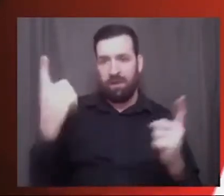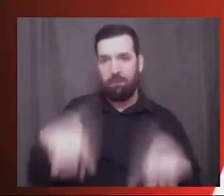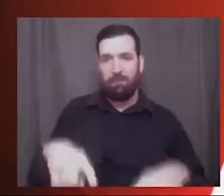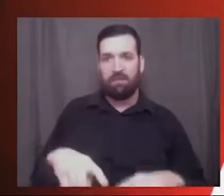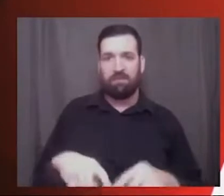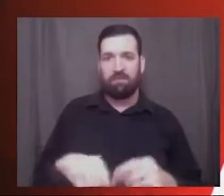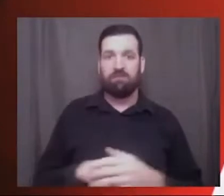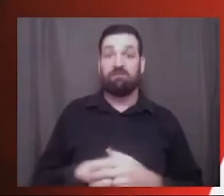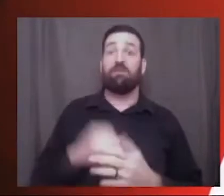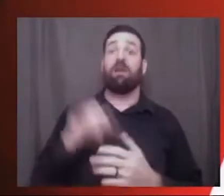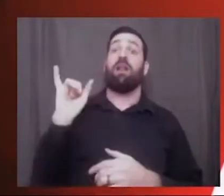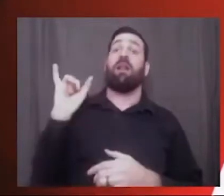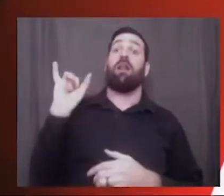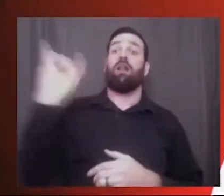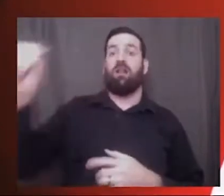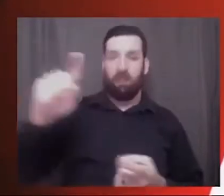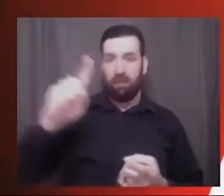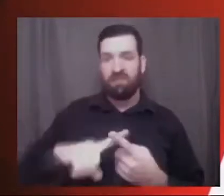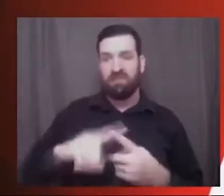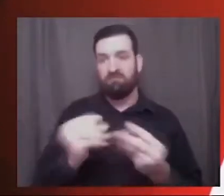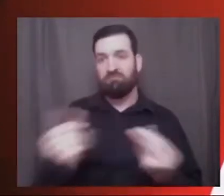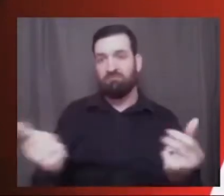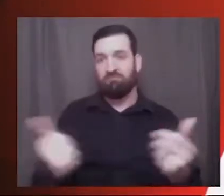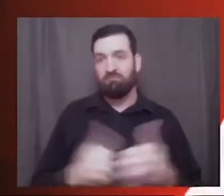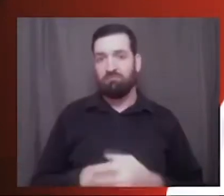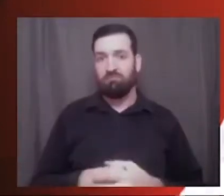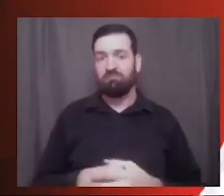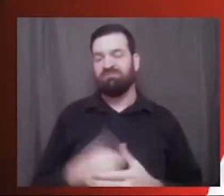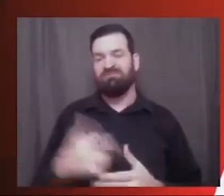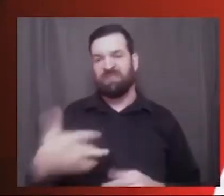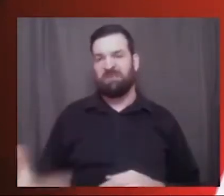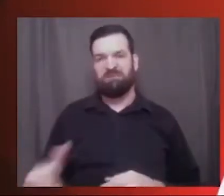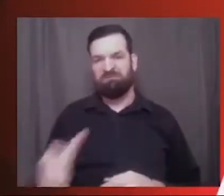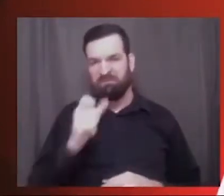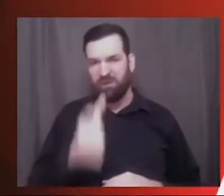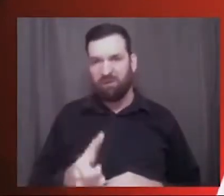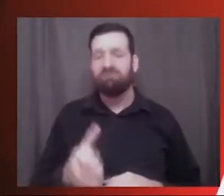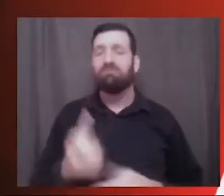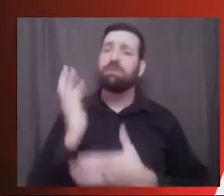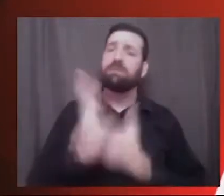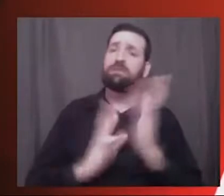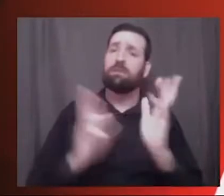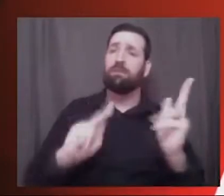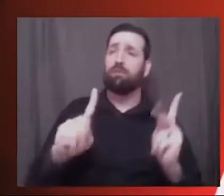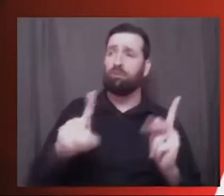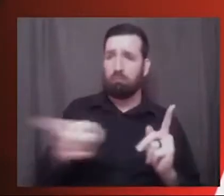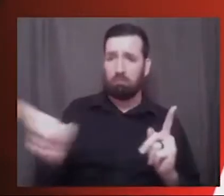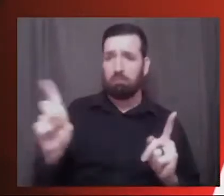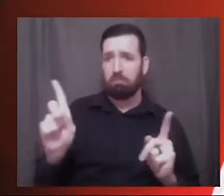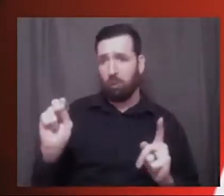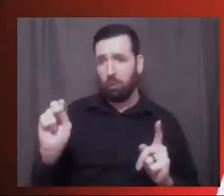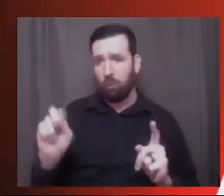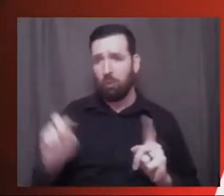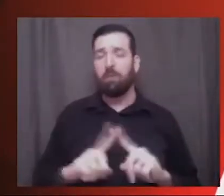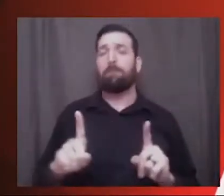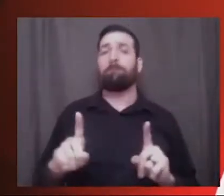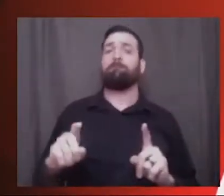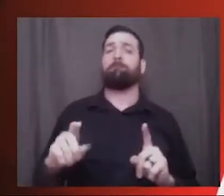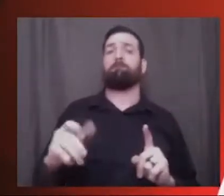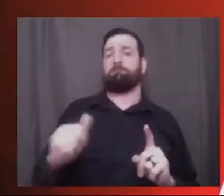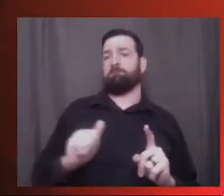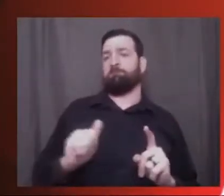out. Right. So I usually don't use pellets. I know there are people out there who do that, but usually I will prescribe more